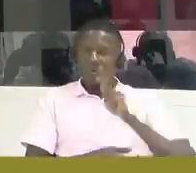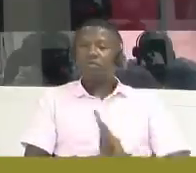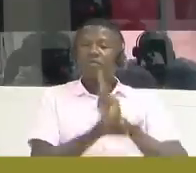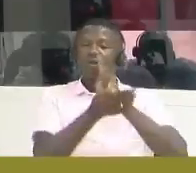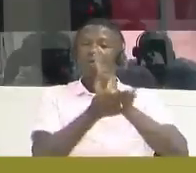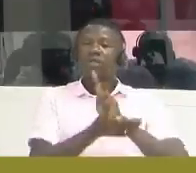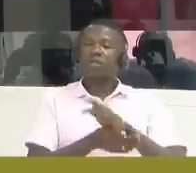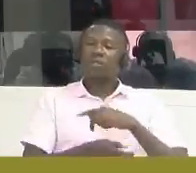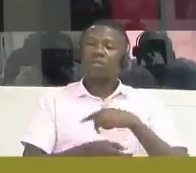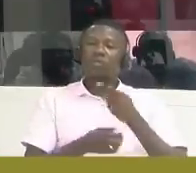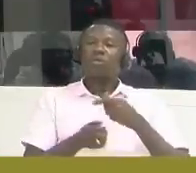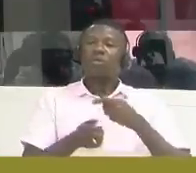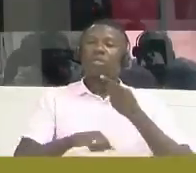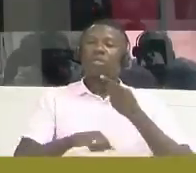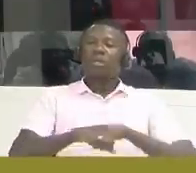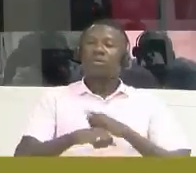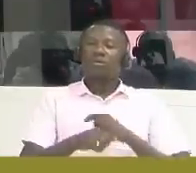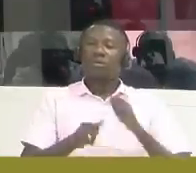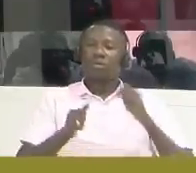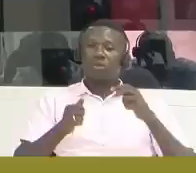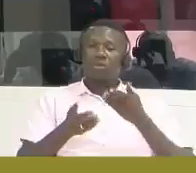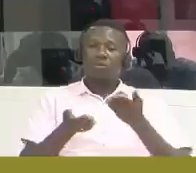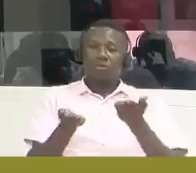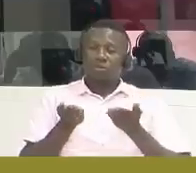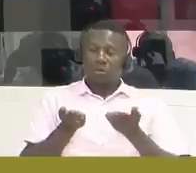student demonstration of Monday,